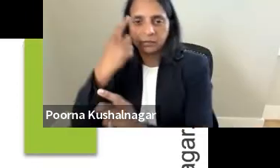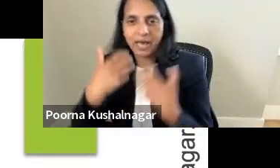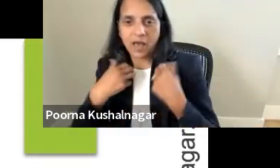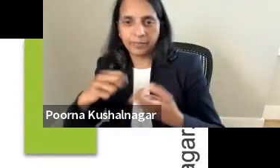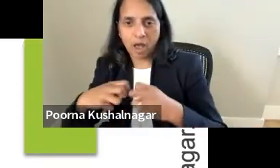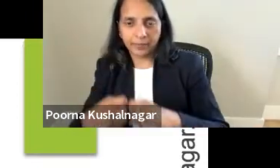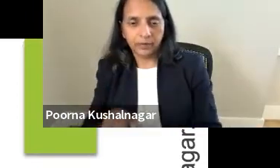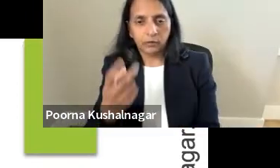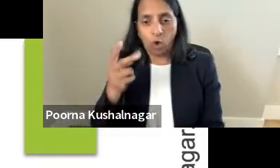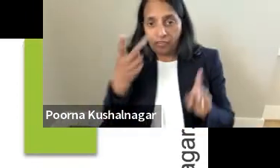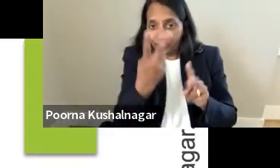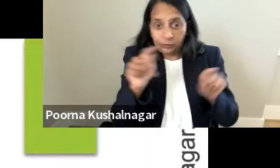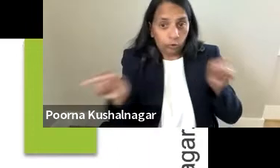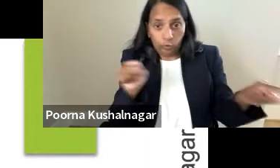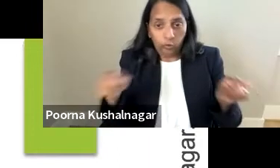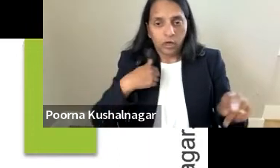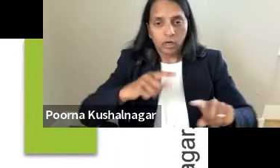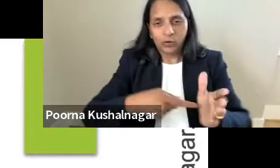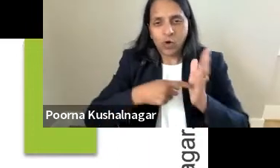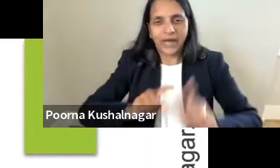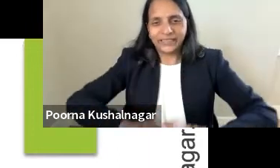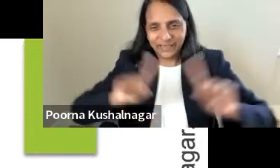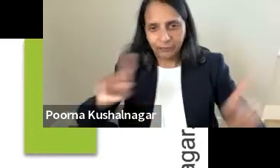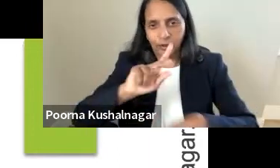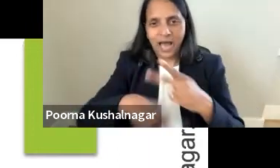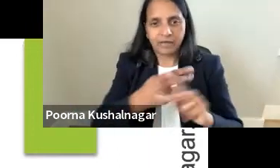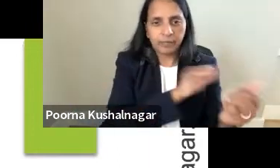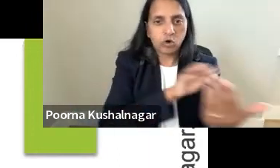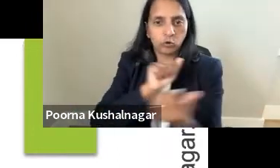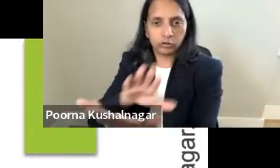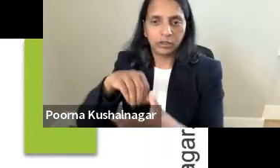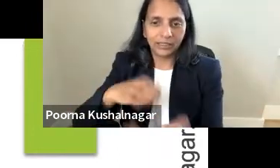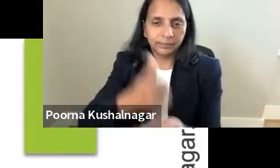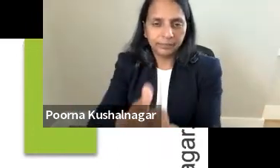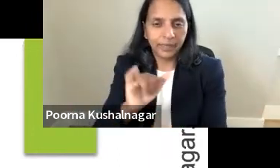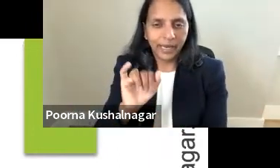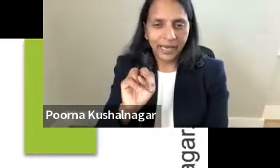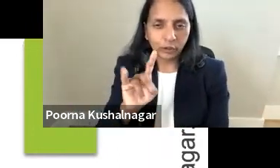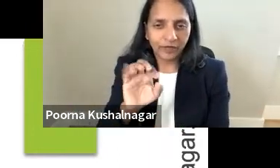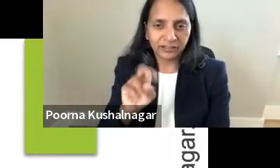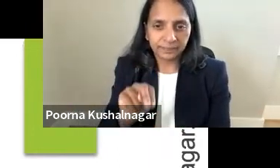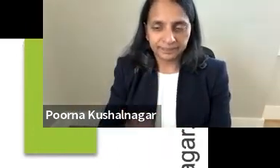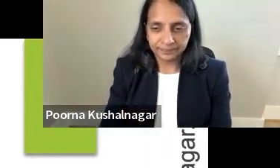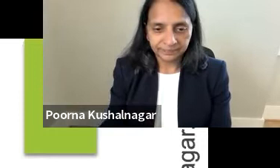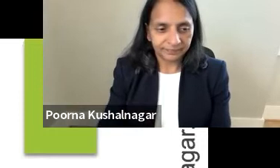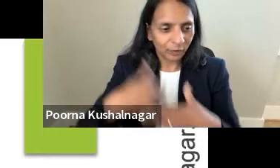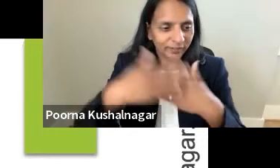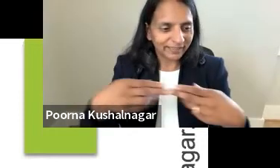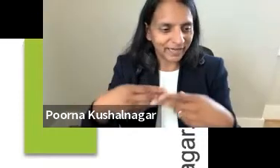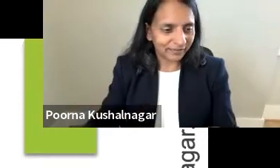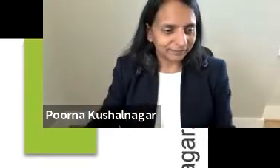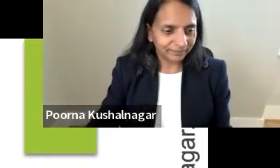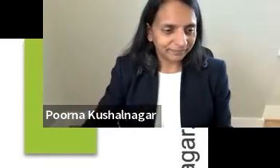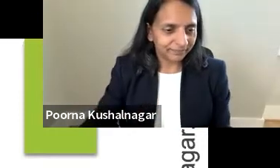is an emotional impact. That impacts them and their mental health. These two require two different types